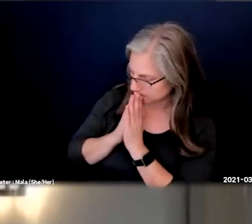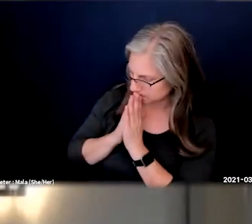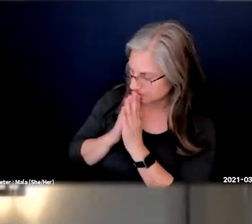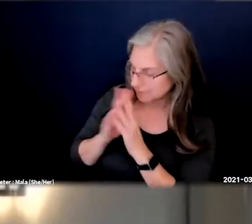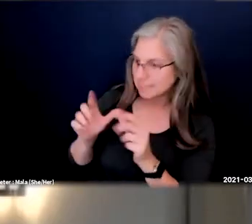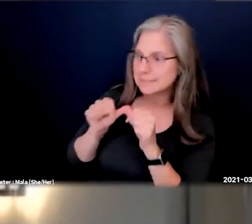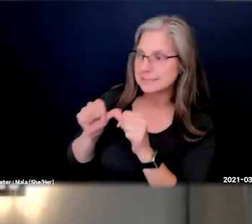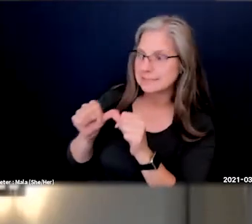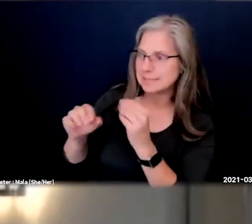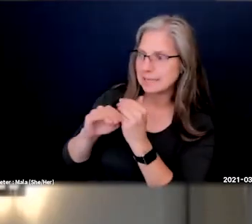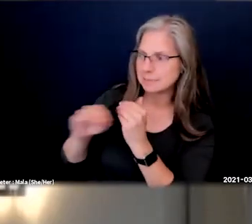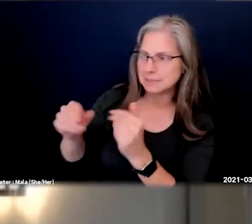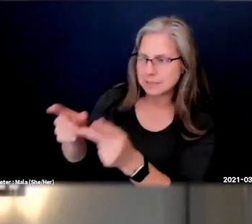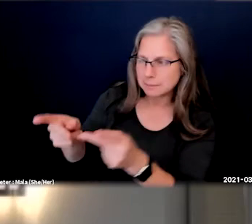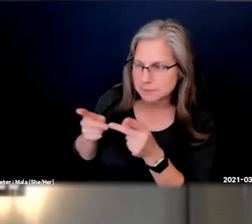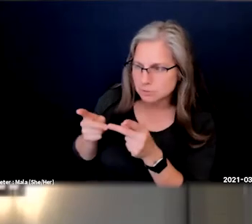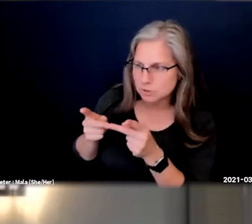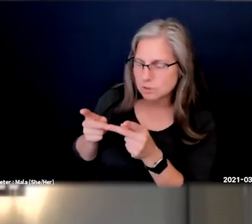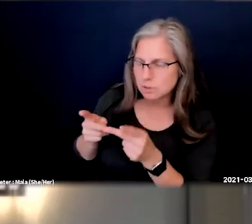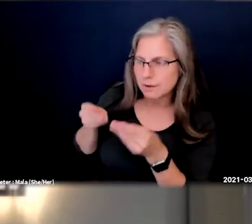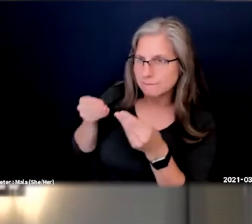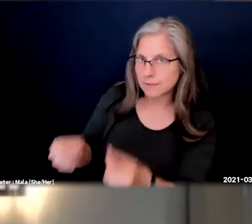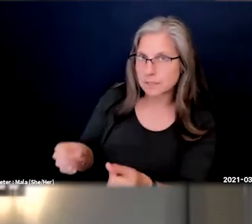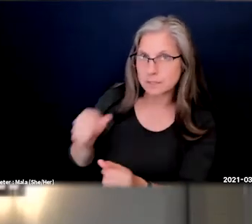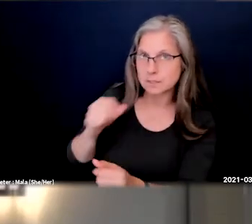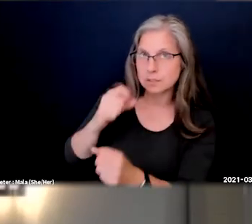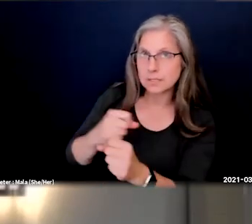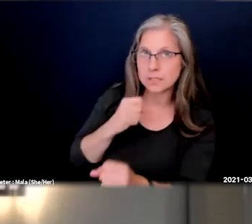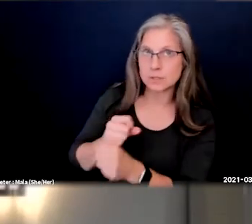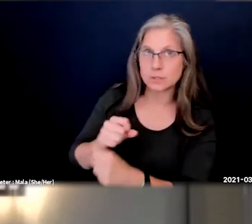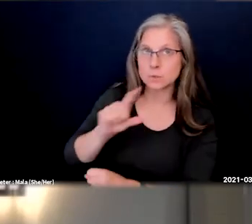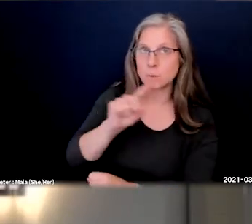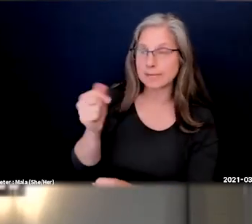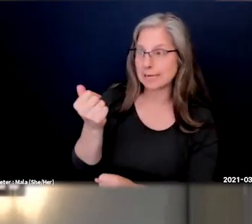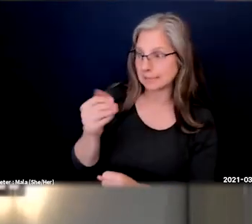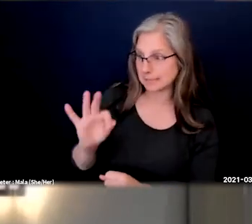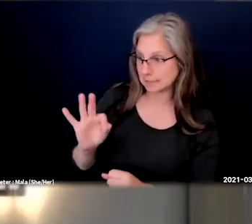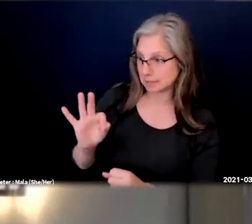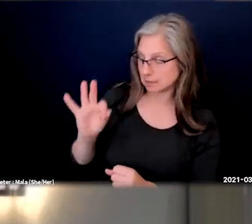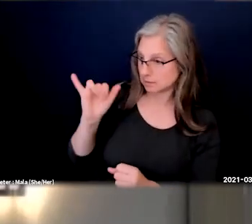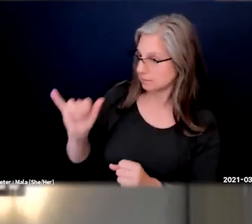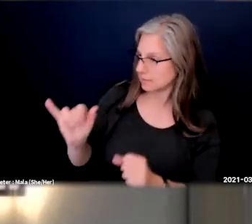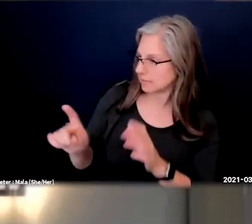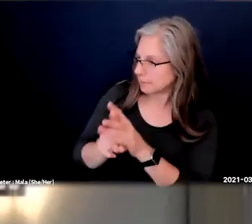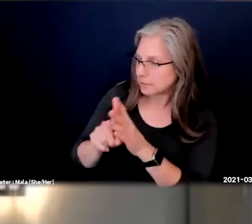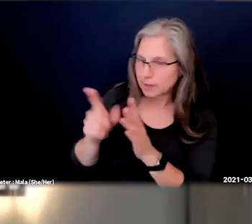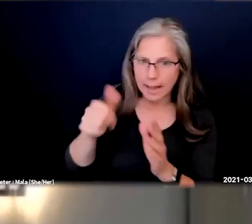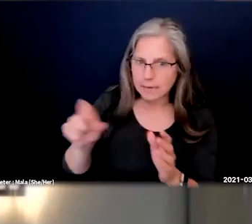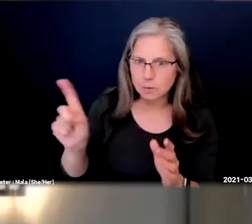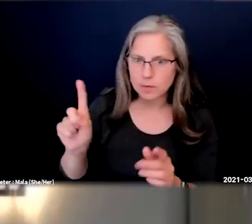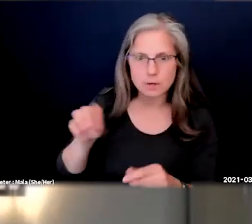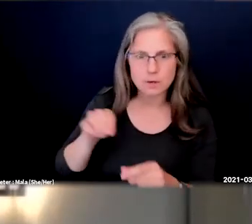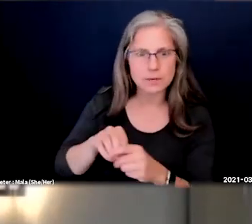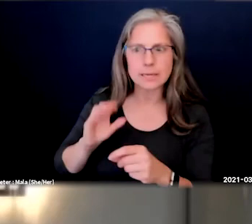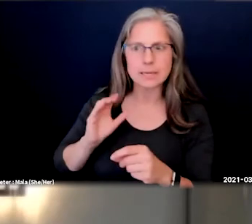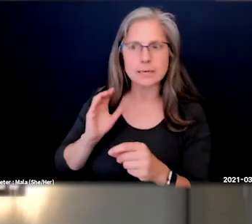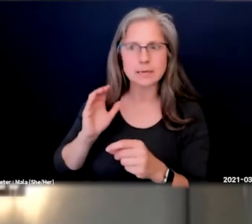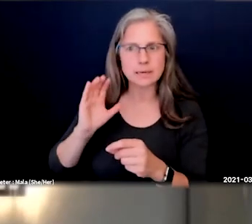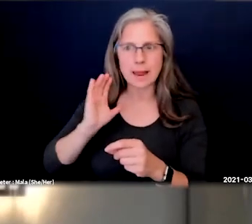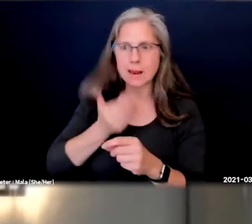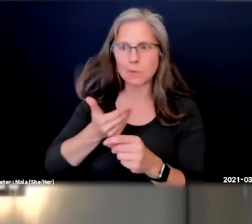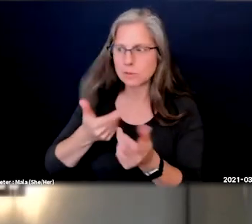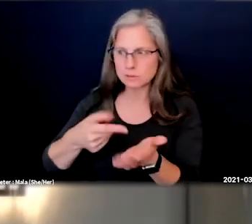sustainability position that was funded in 2019. Does that appear anywhere on the books